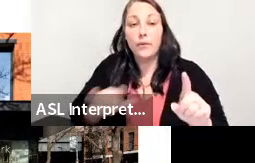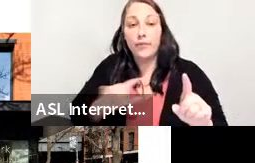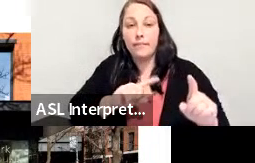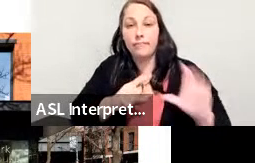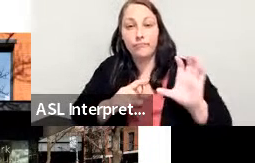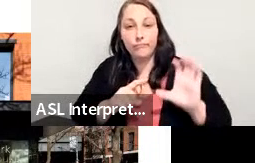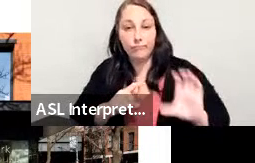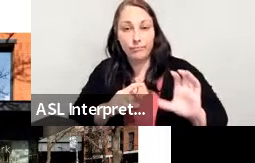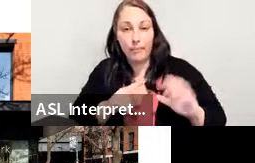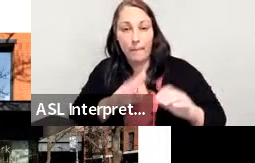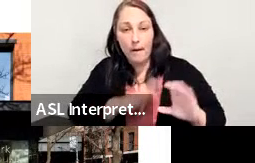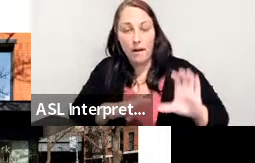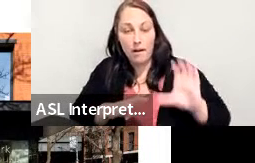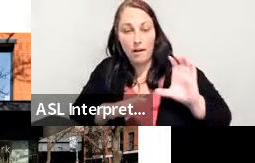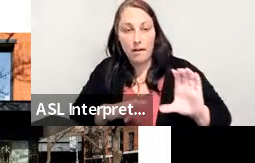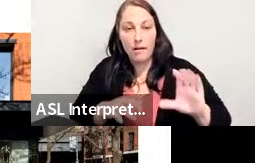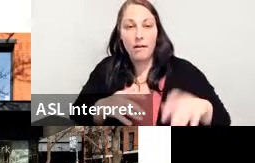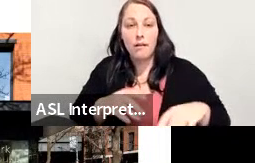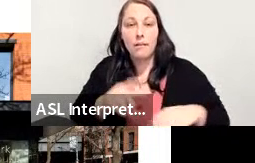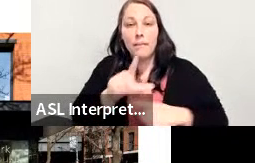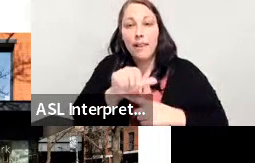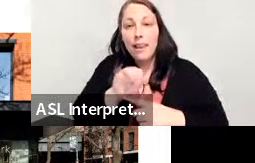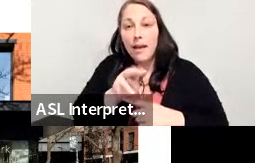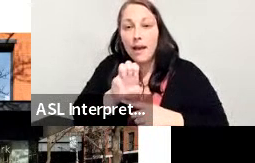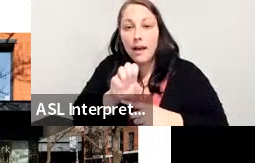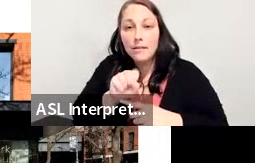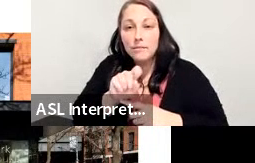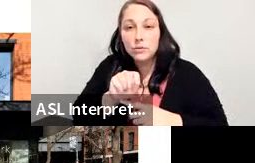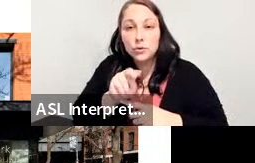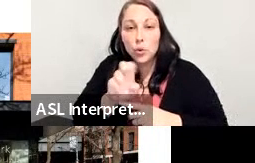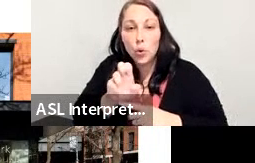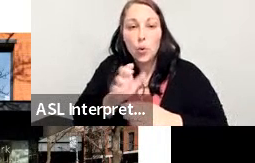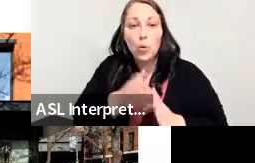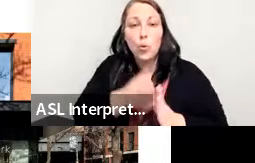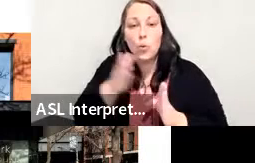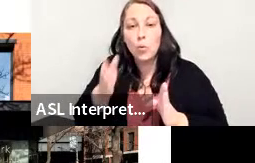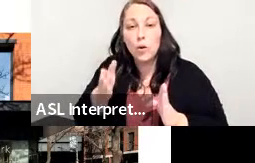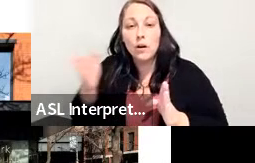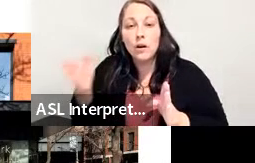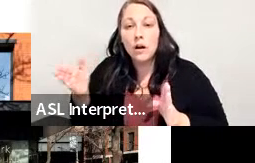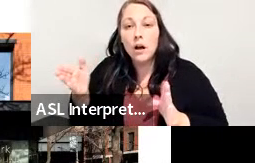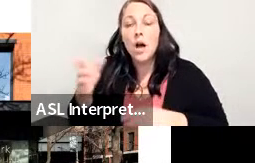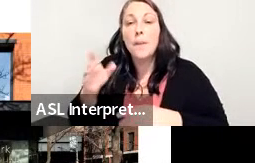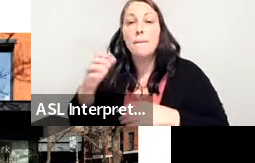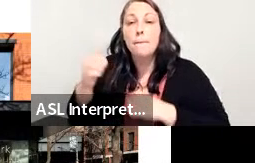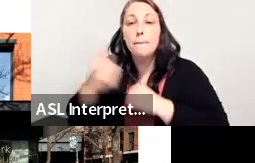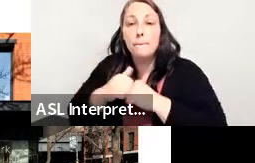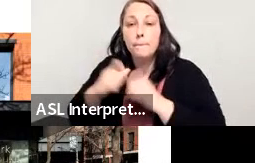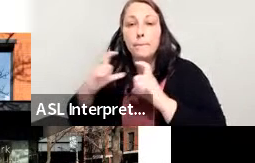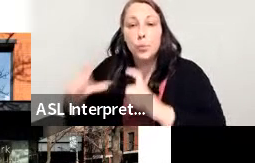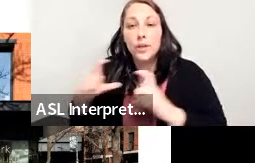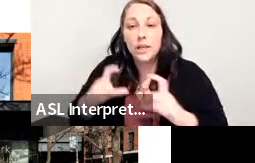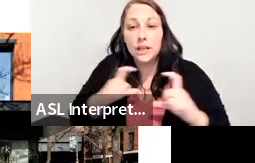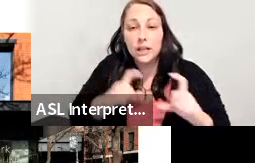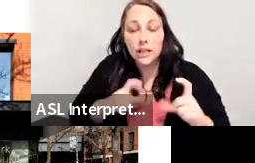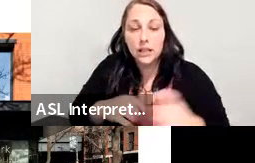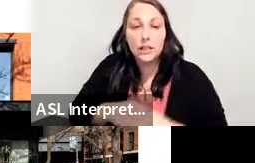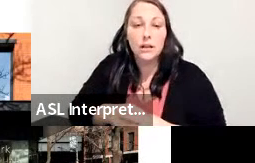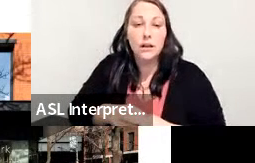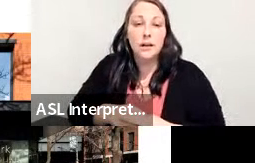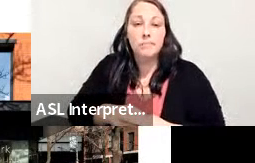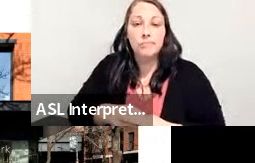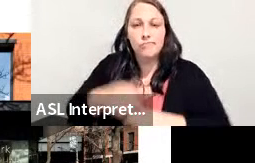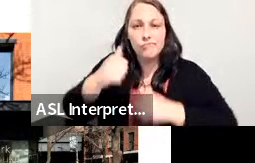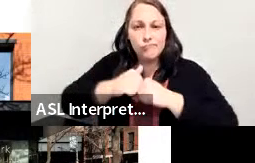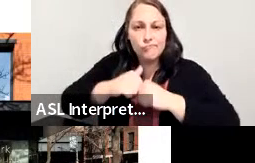brick buildings, as well as concrete buildings. And I think what we want to demonstrate here is really the articulation of